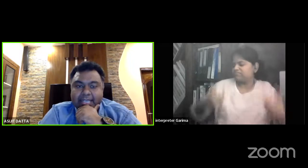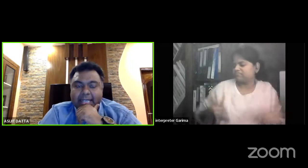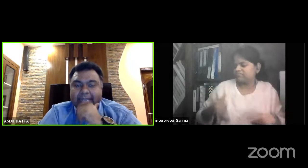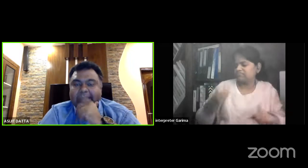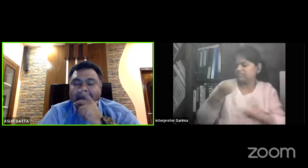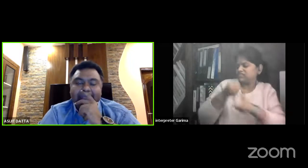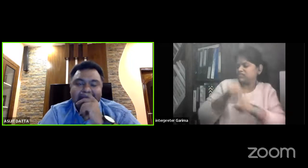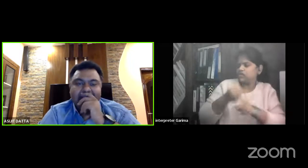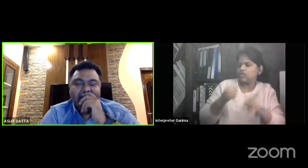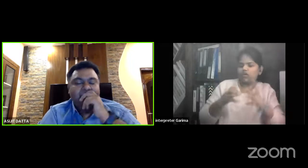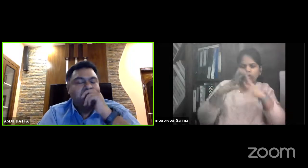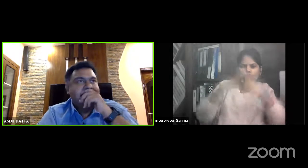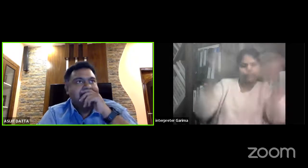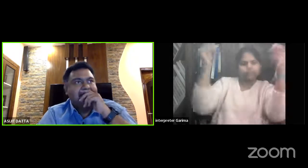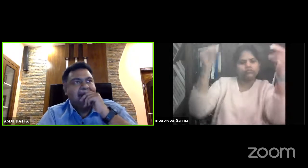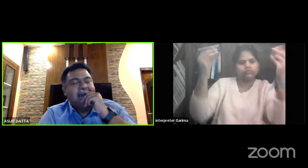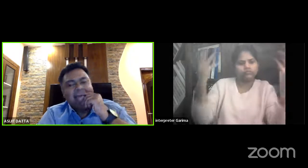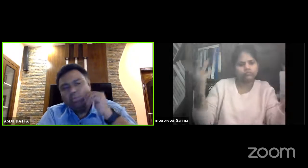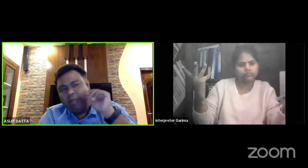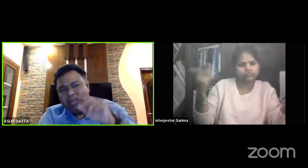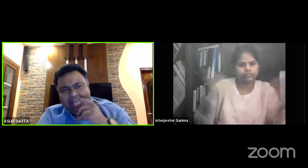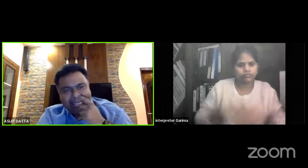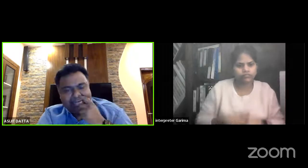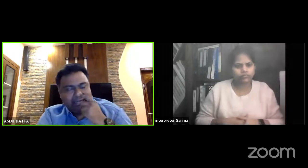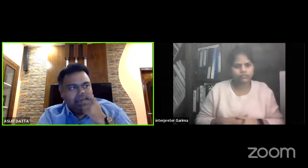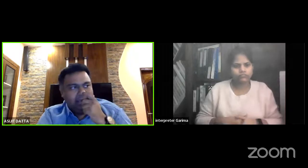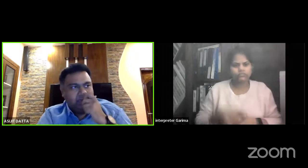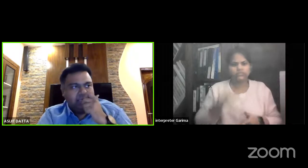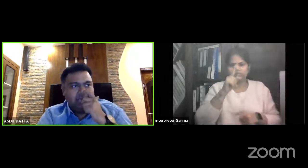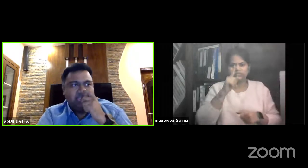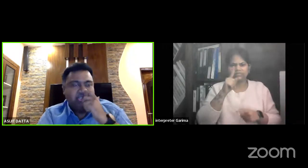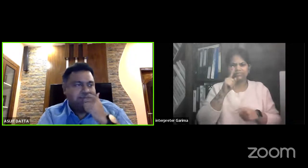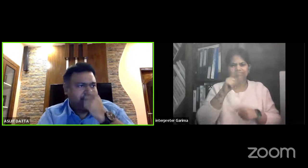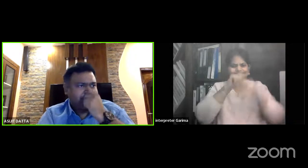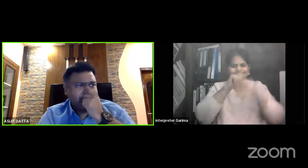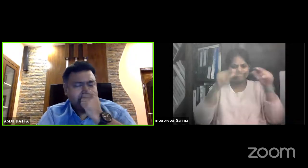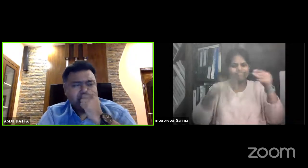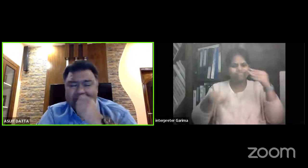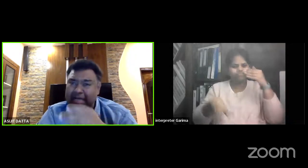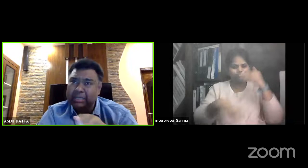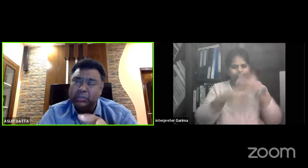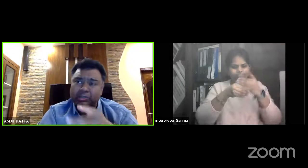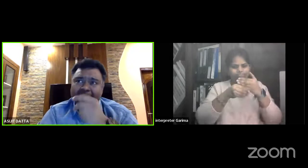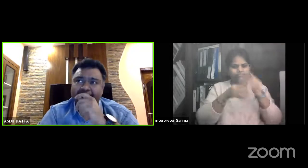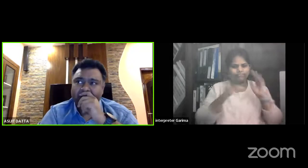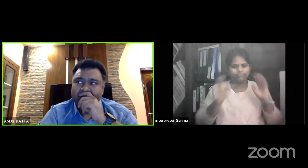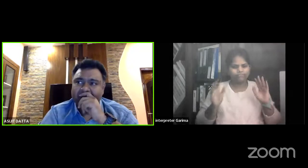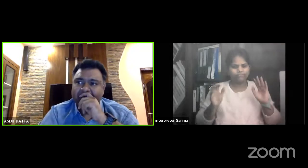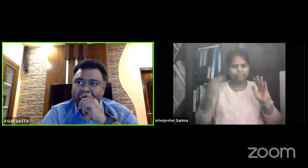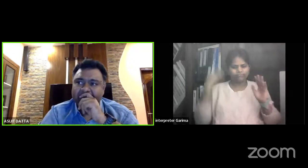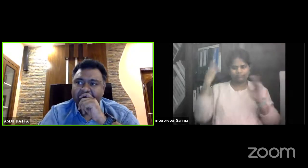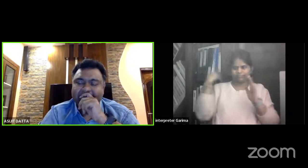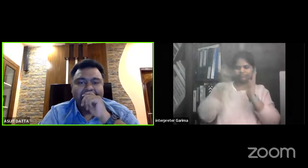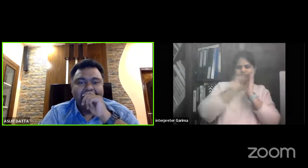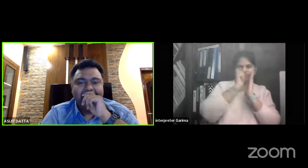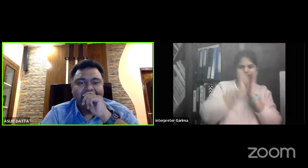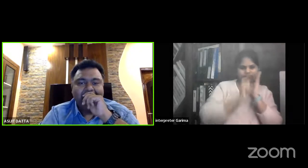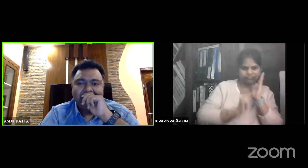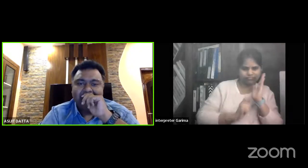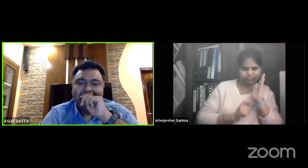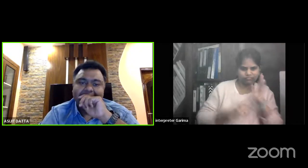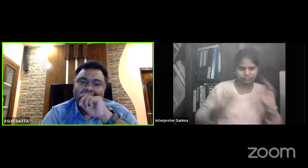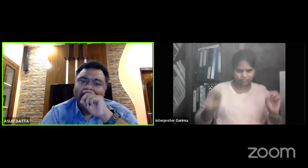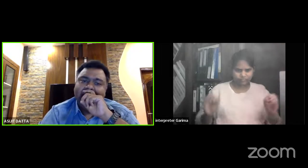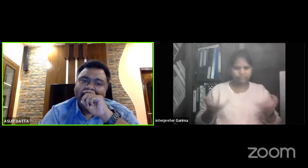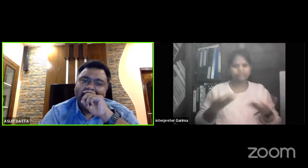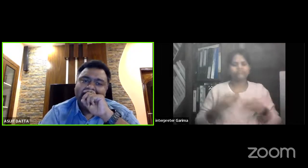disappears. I think I would just add one line, which I just wrote before beginning my